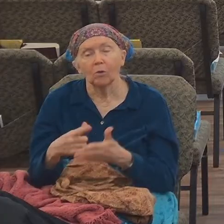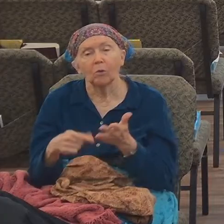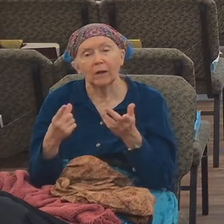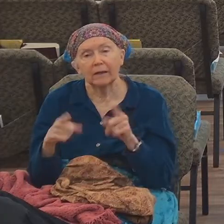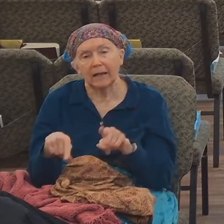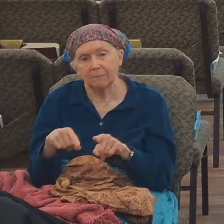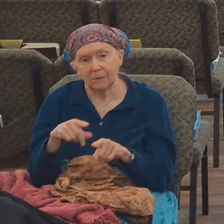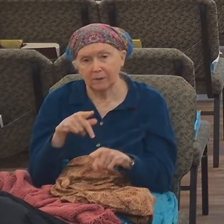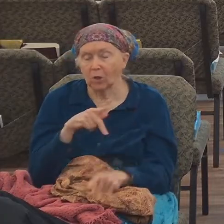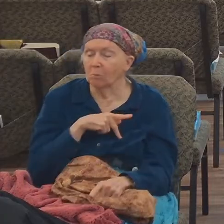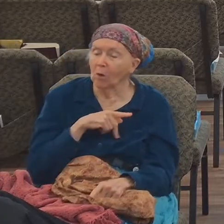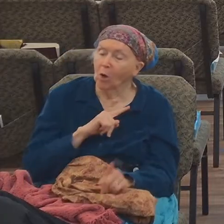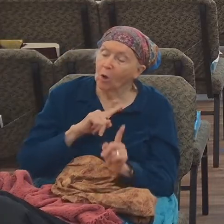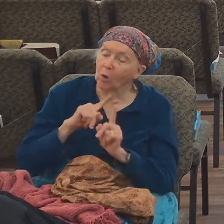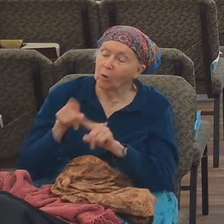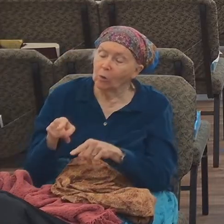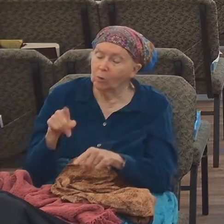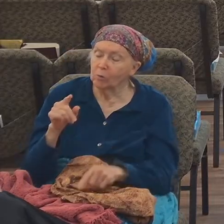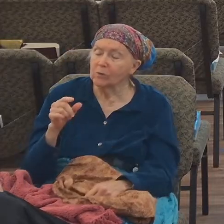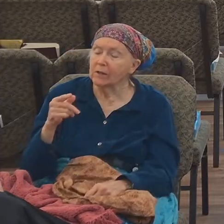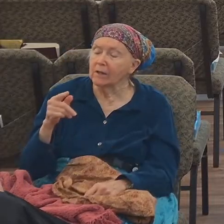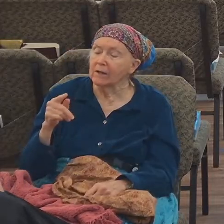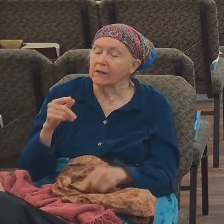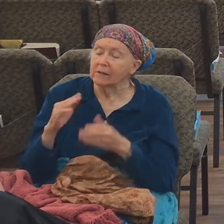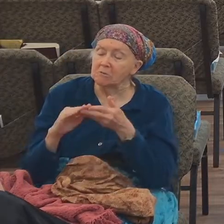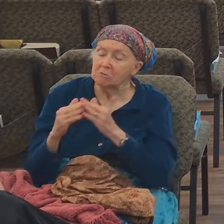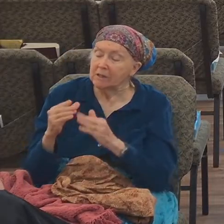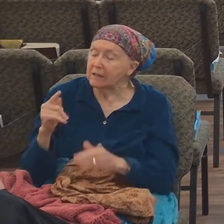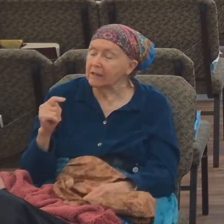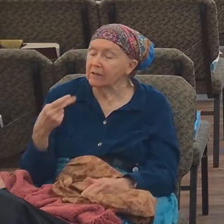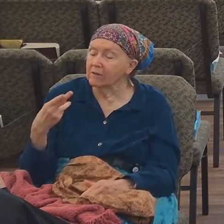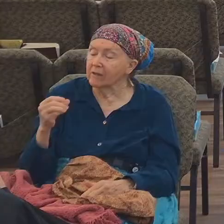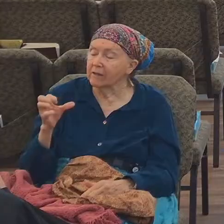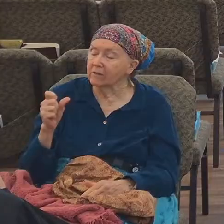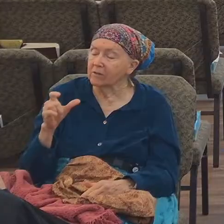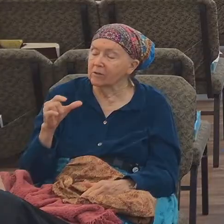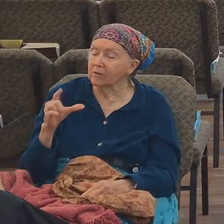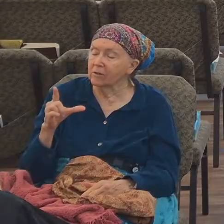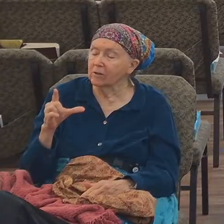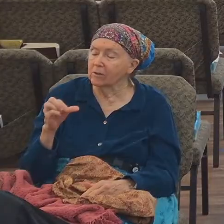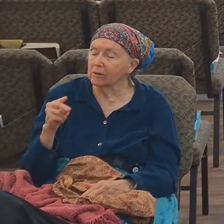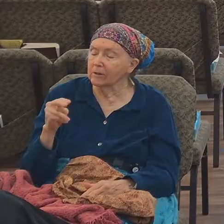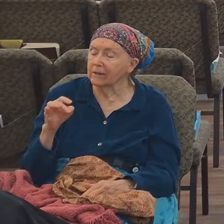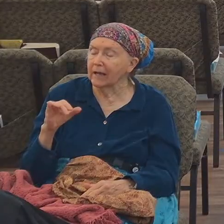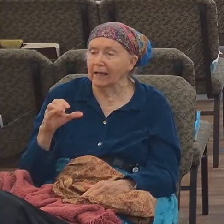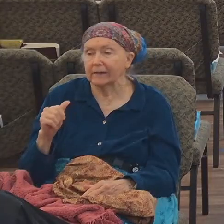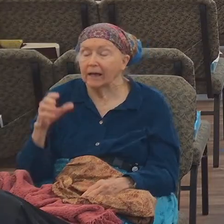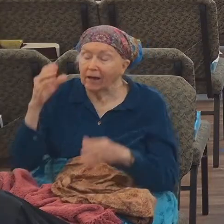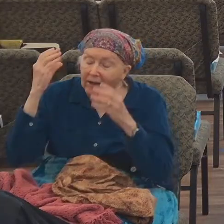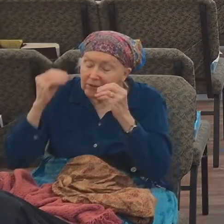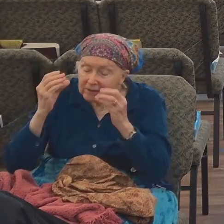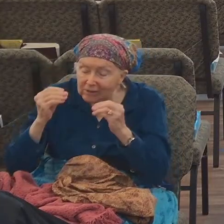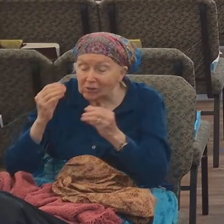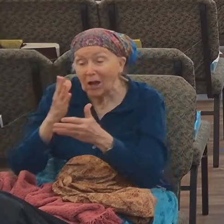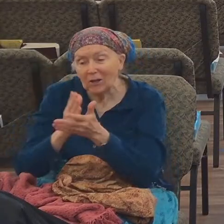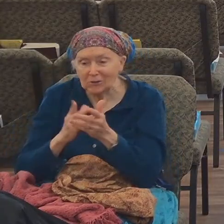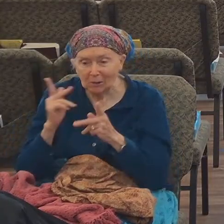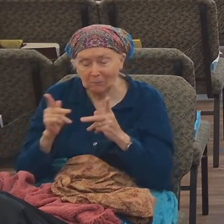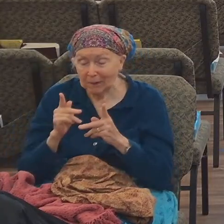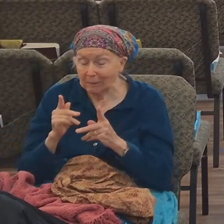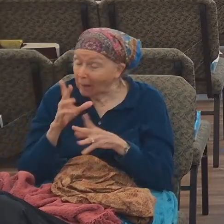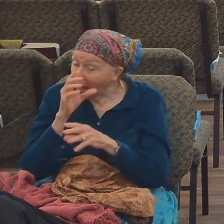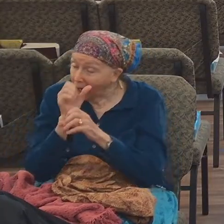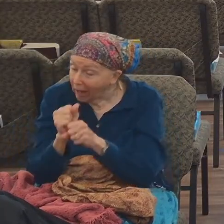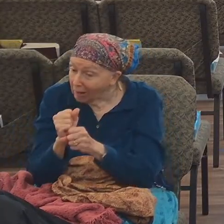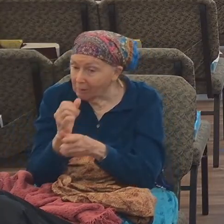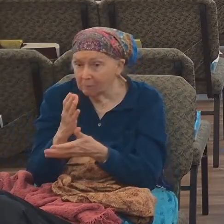Thessalonica. What happens? He's teaching. There are some who are all about it, and then there are some who aren't. Who